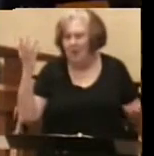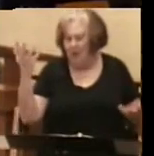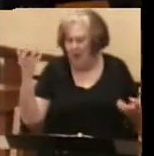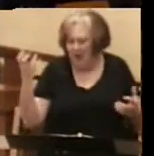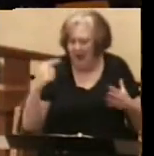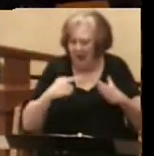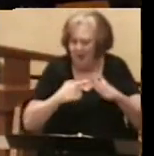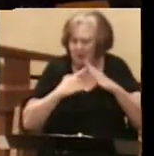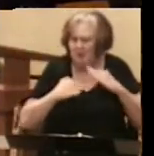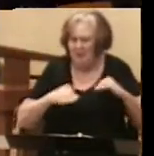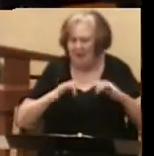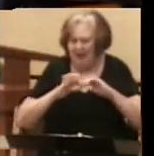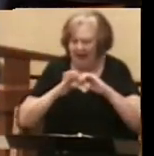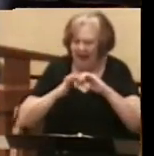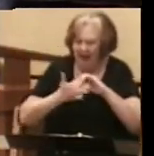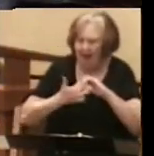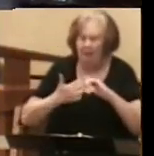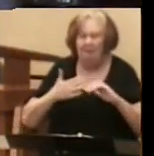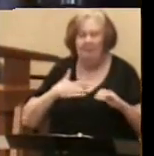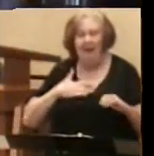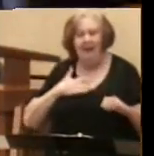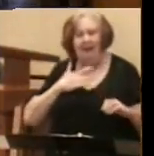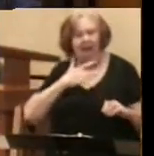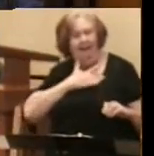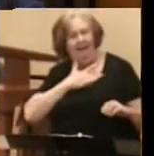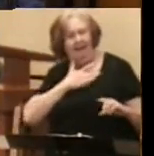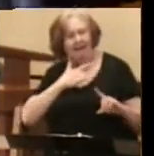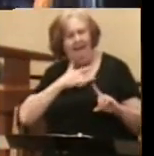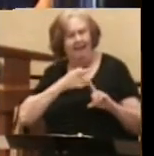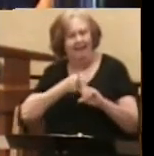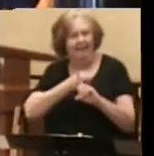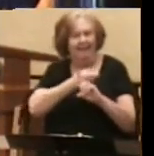way of my ever-wandering